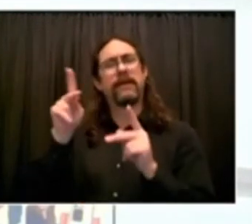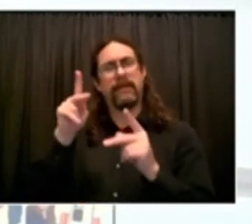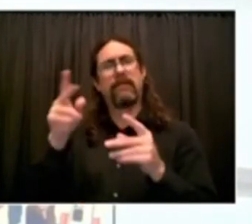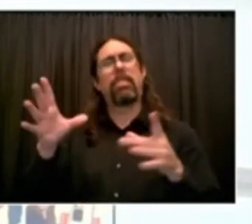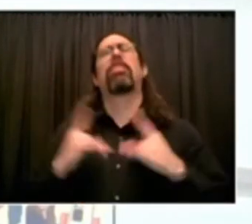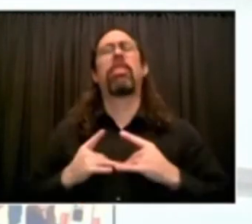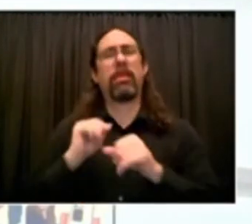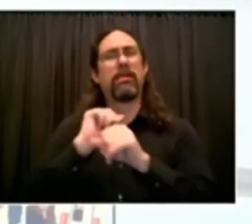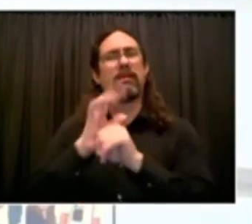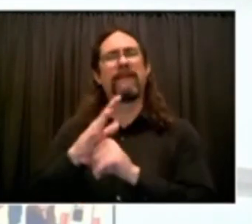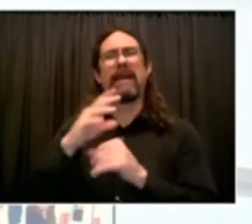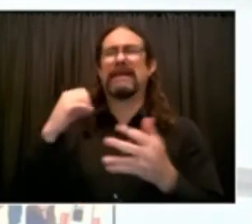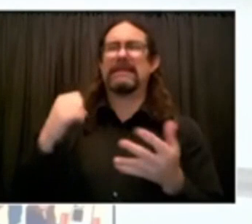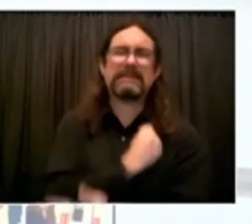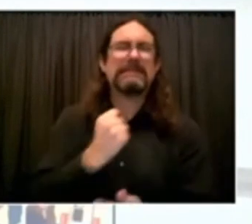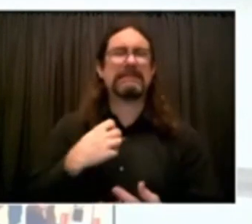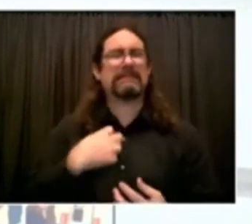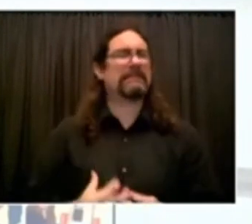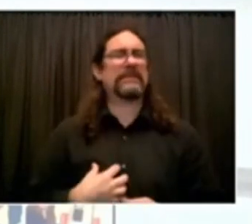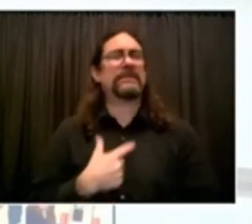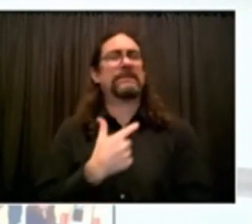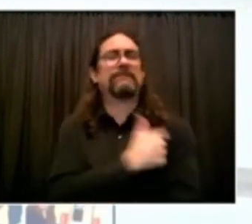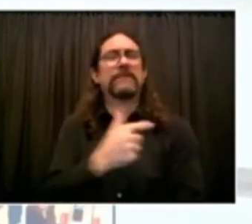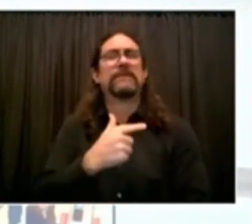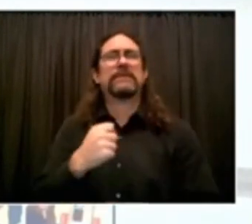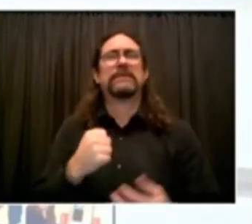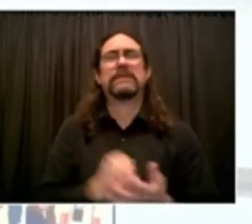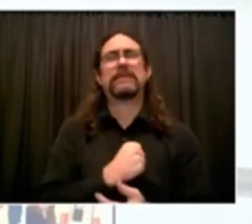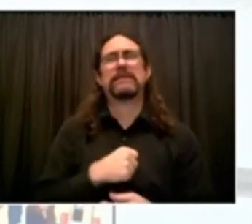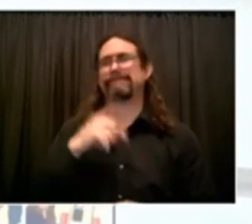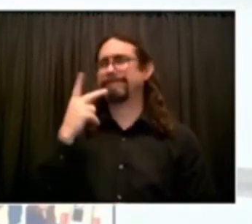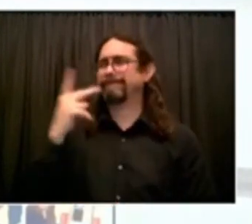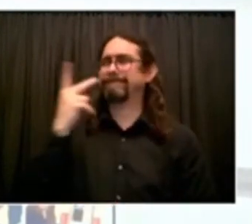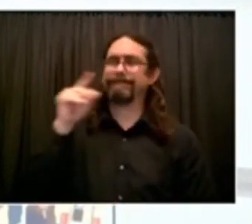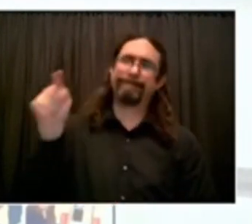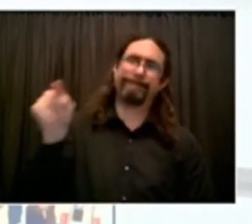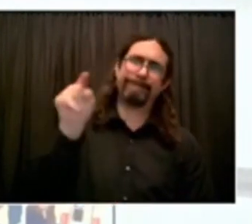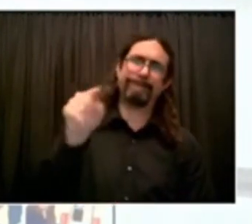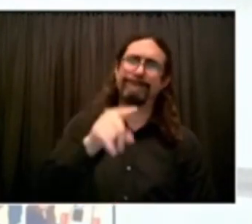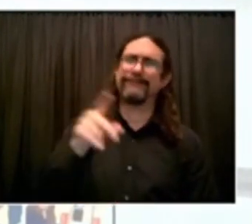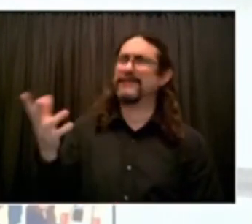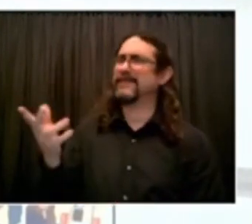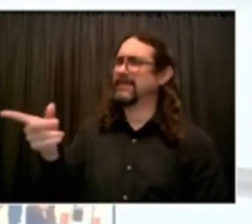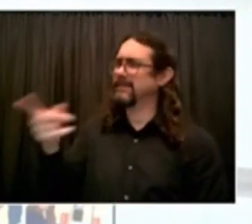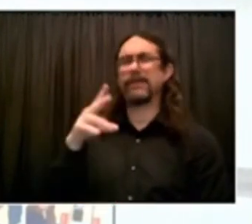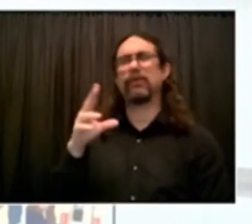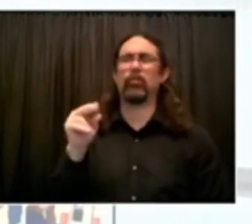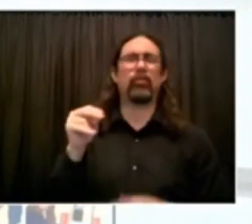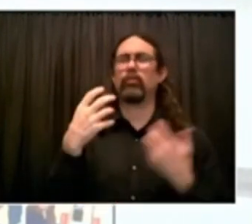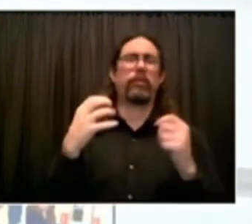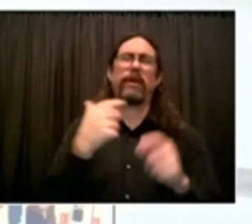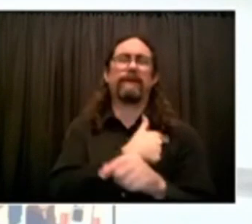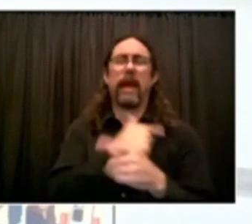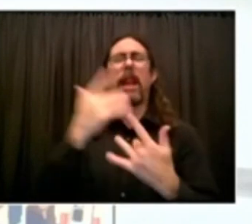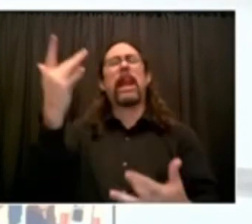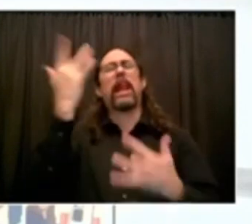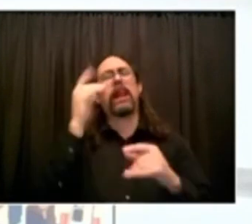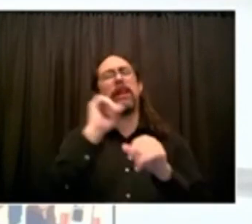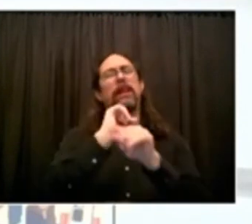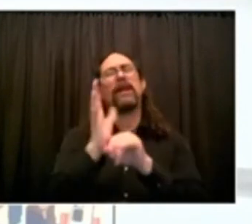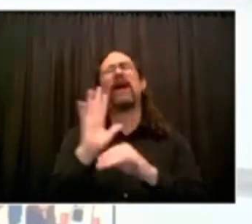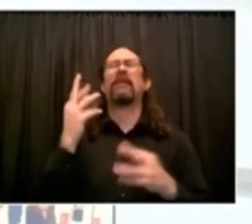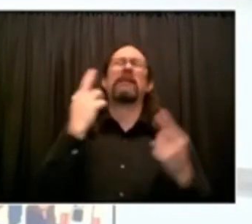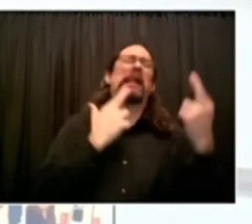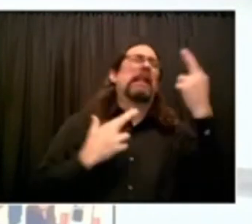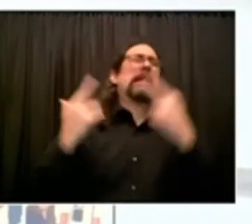breathing tube. And I thought about how we can better protect people who remain vulnerable despite widespread access